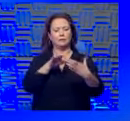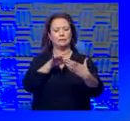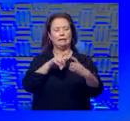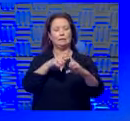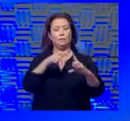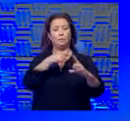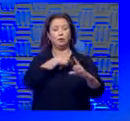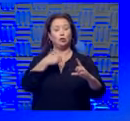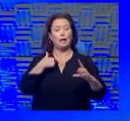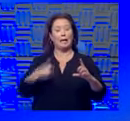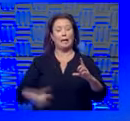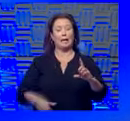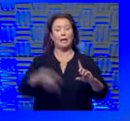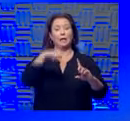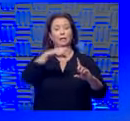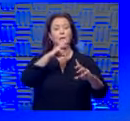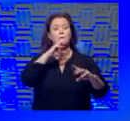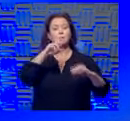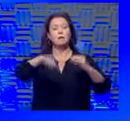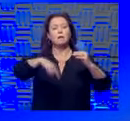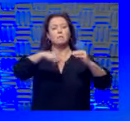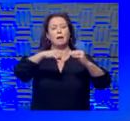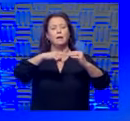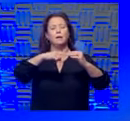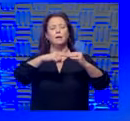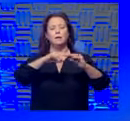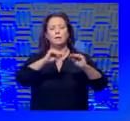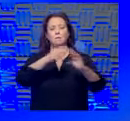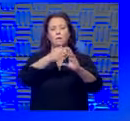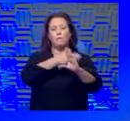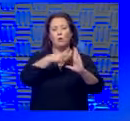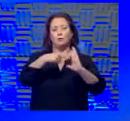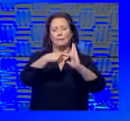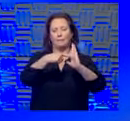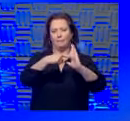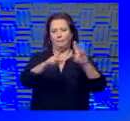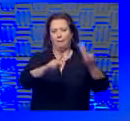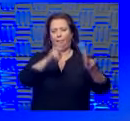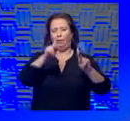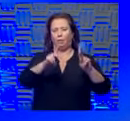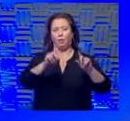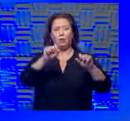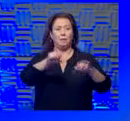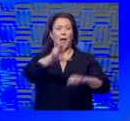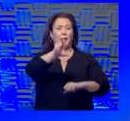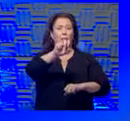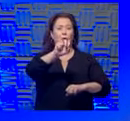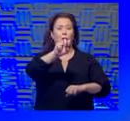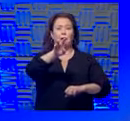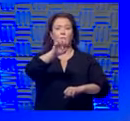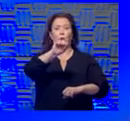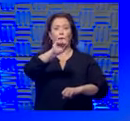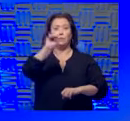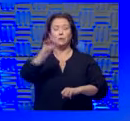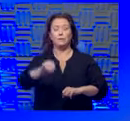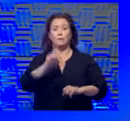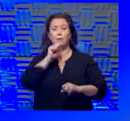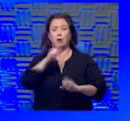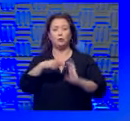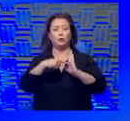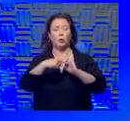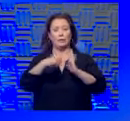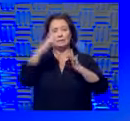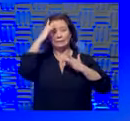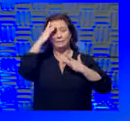China, when they talked about asymptomatic people, and again, it could be 30 to 40% of people that are asymptomatic.